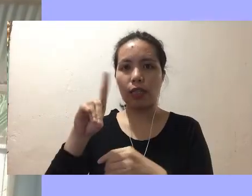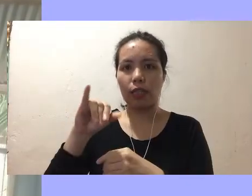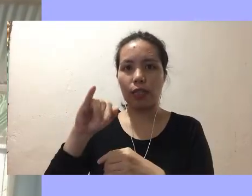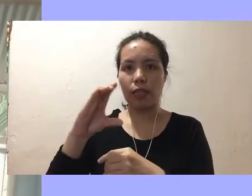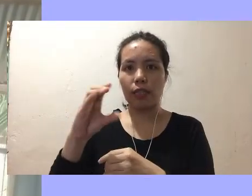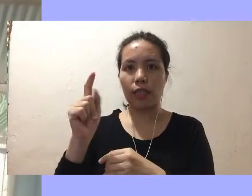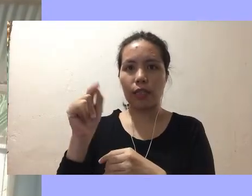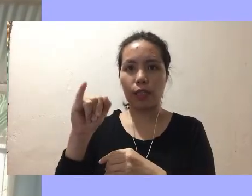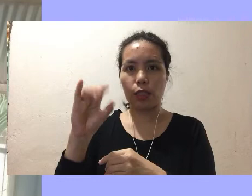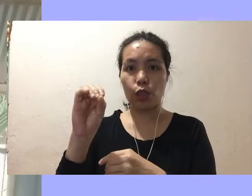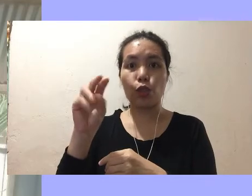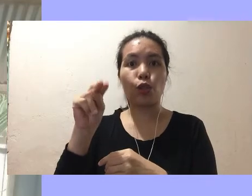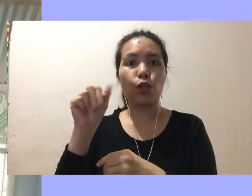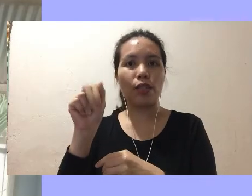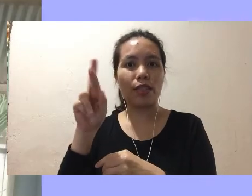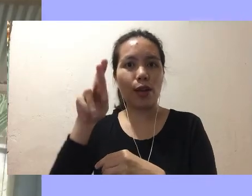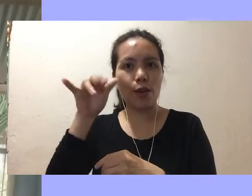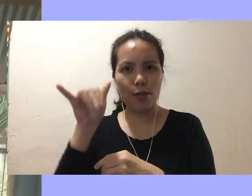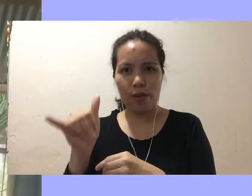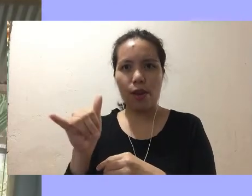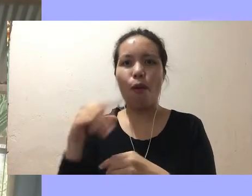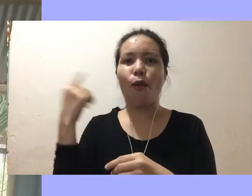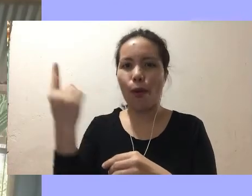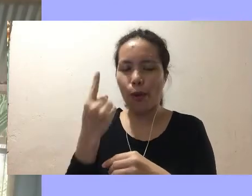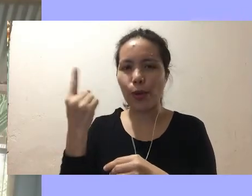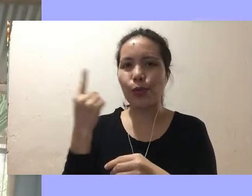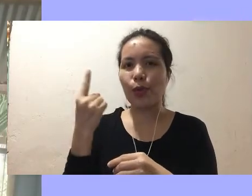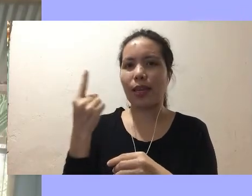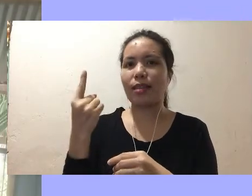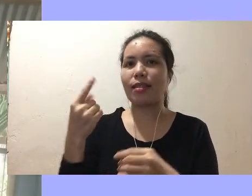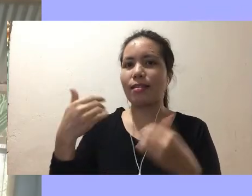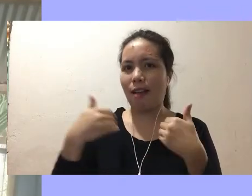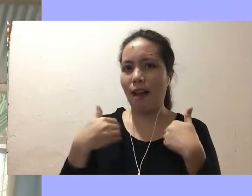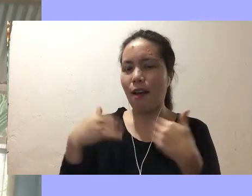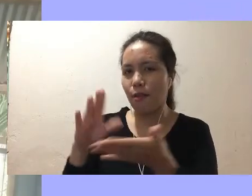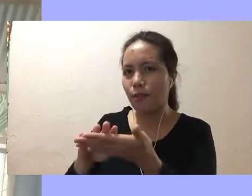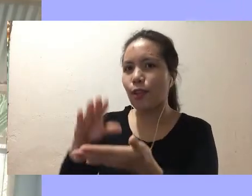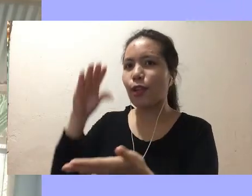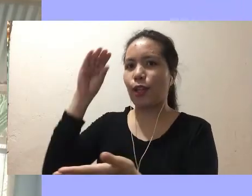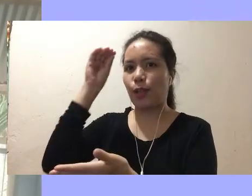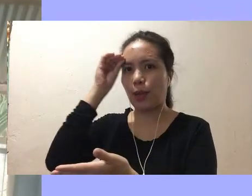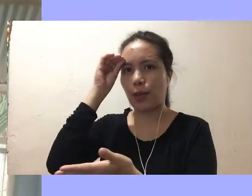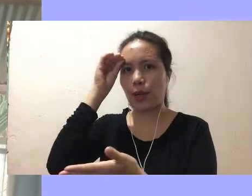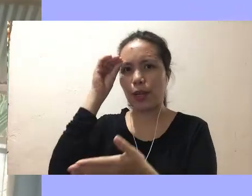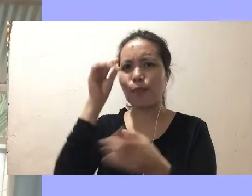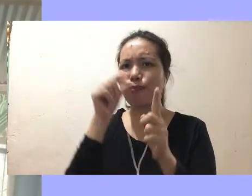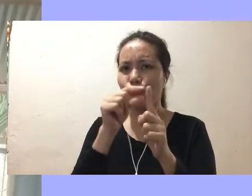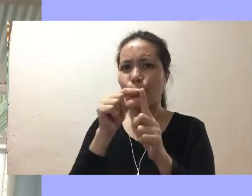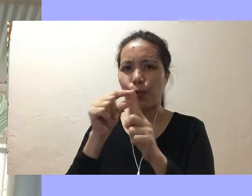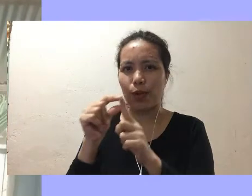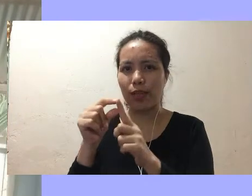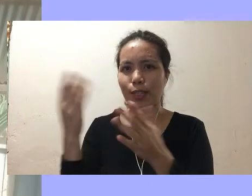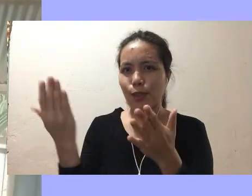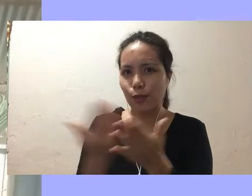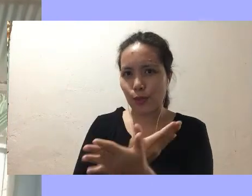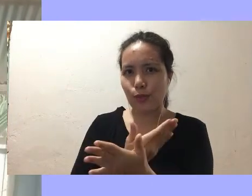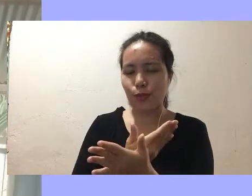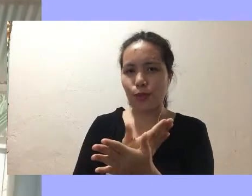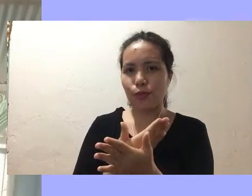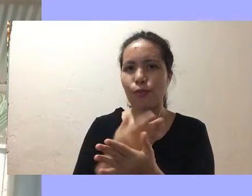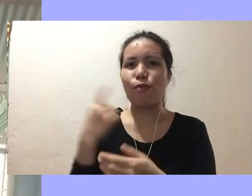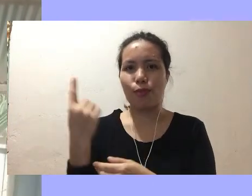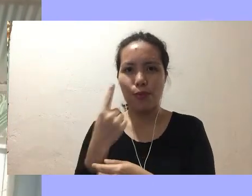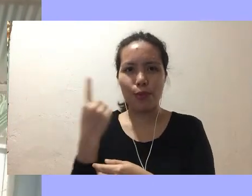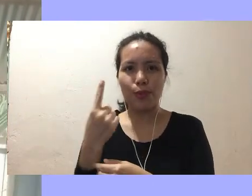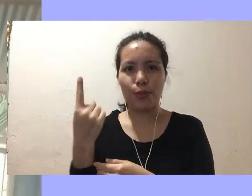Merriam-Webster dictionary, or from time to time you have to at least learn some